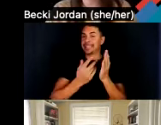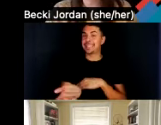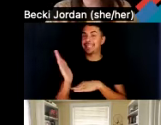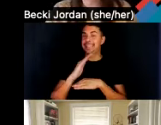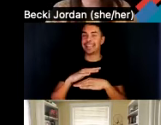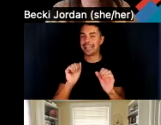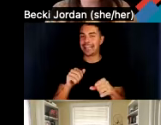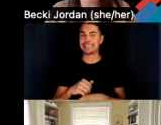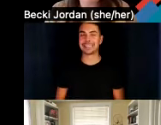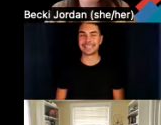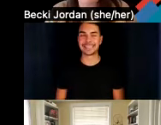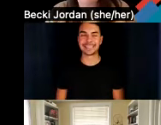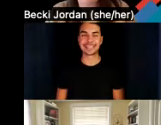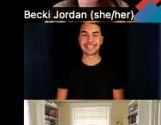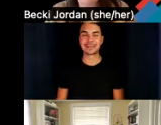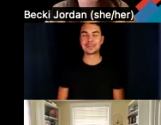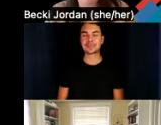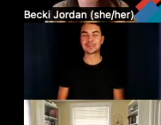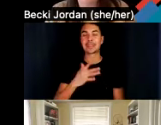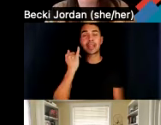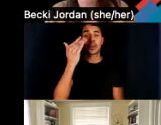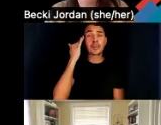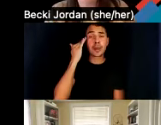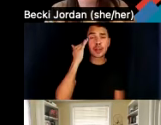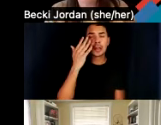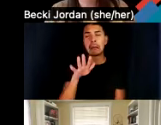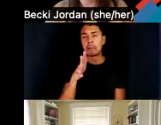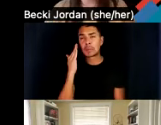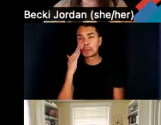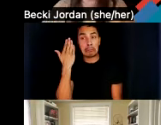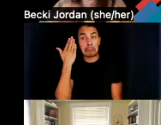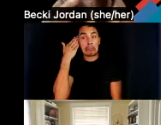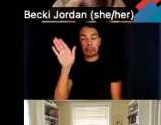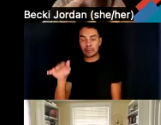So it looks like very familiar, somewhat familiar, not familiar.